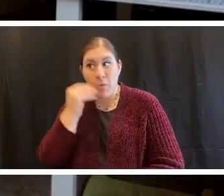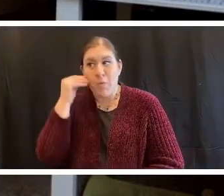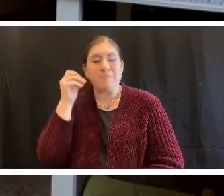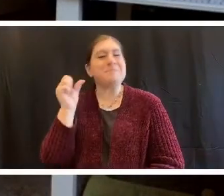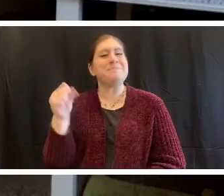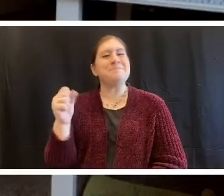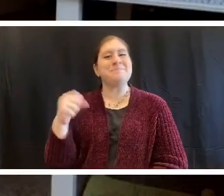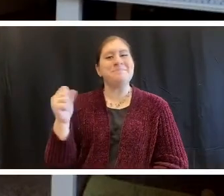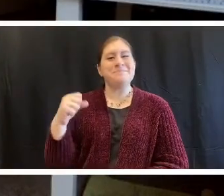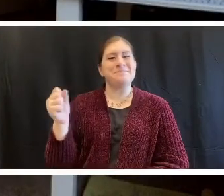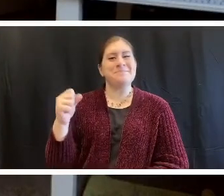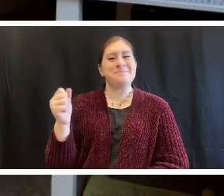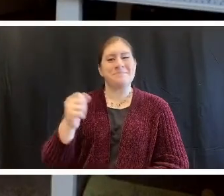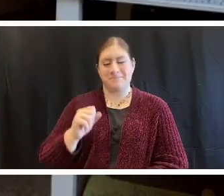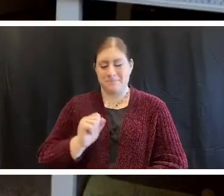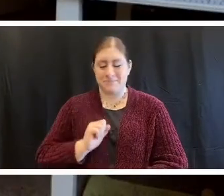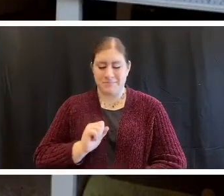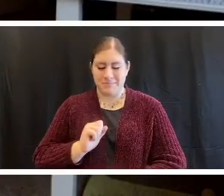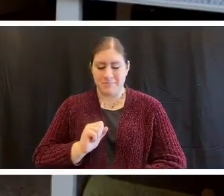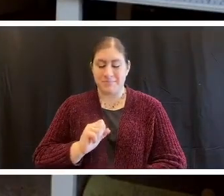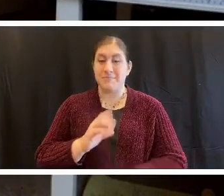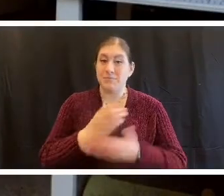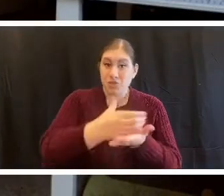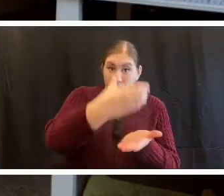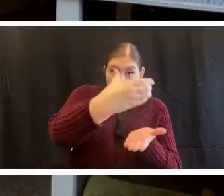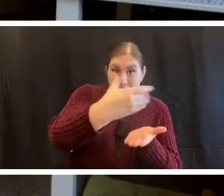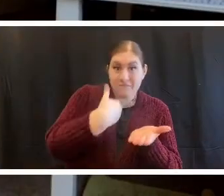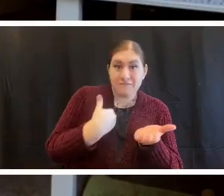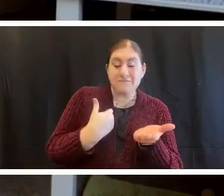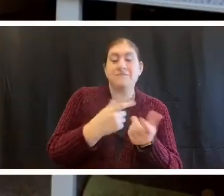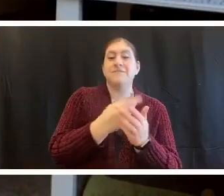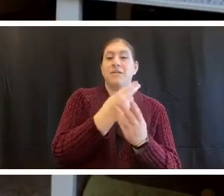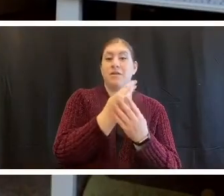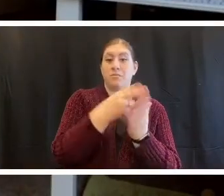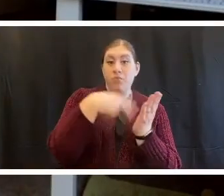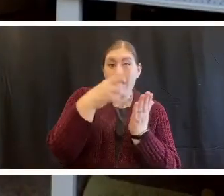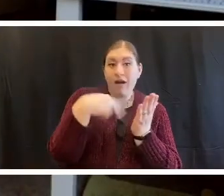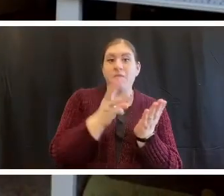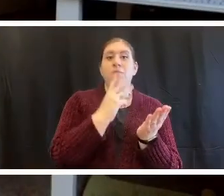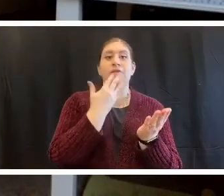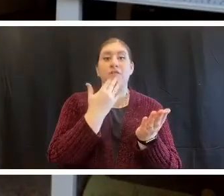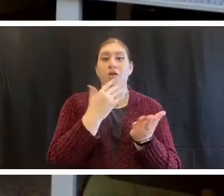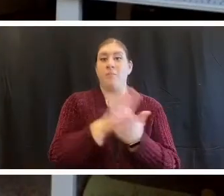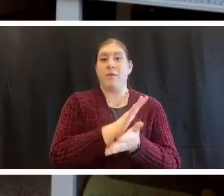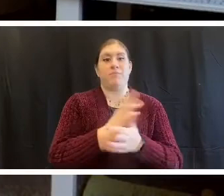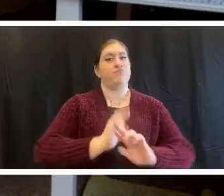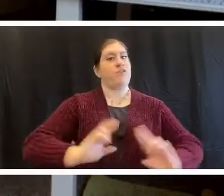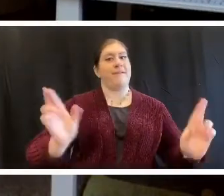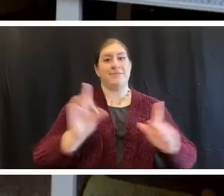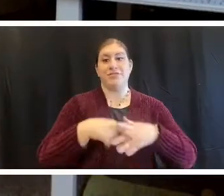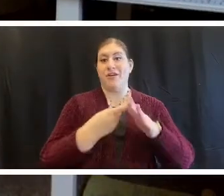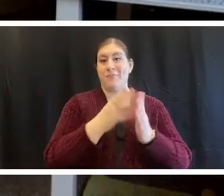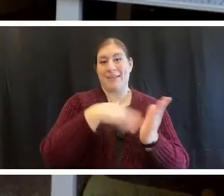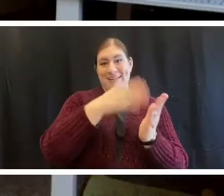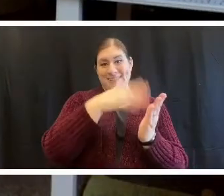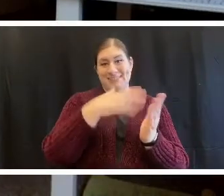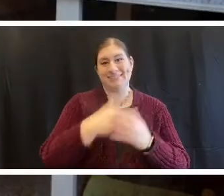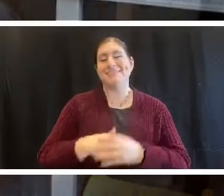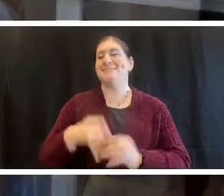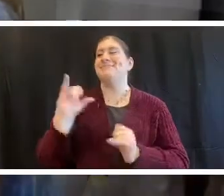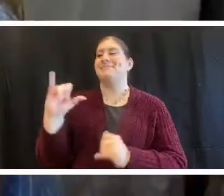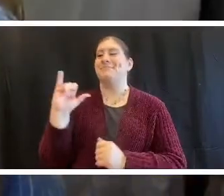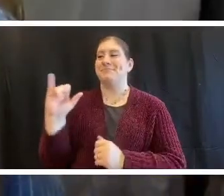Yes. And a jar and brushes and watercolors and paper, you're ready to start painting.